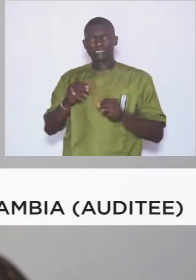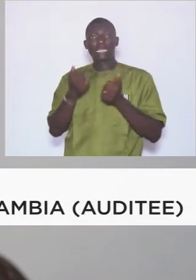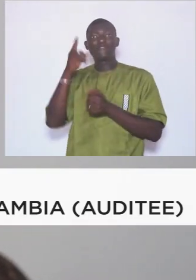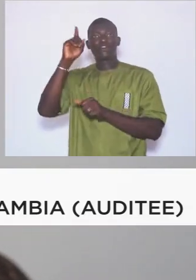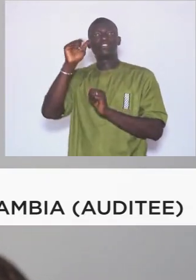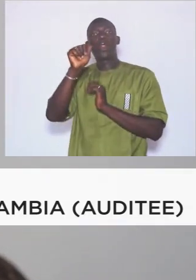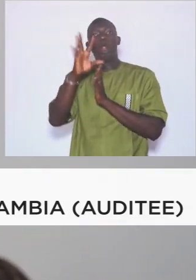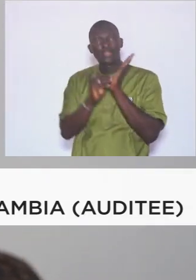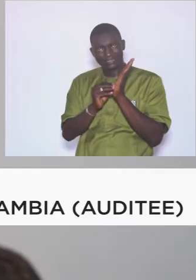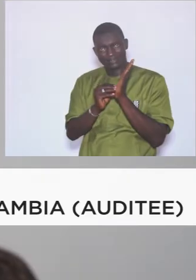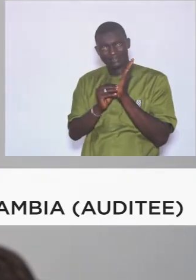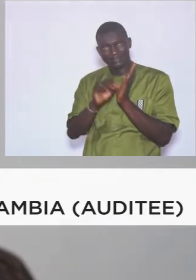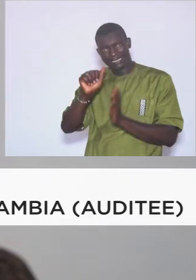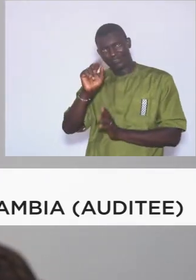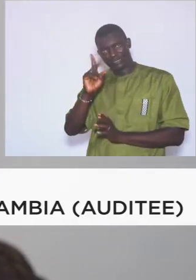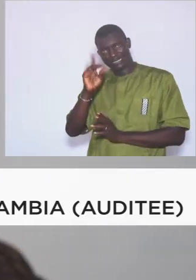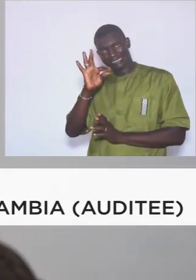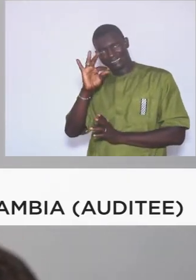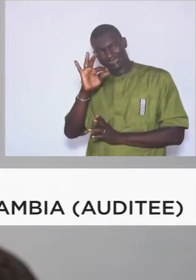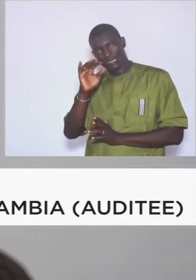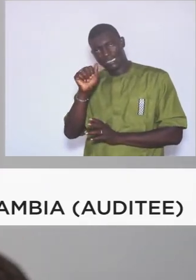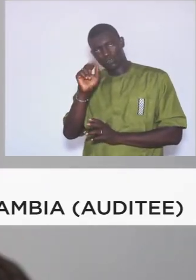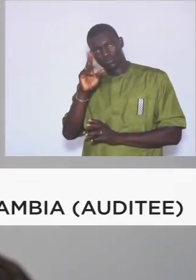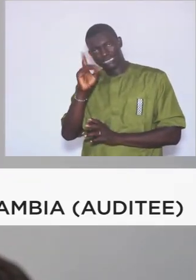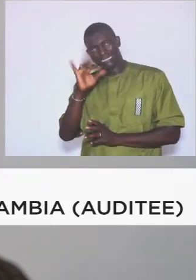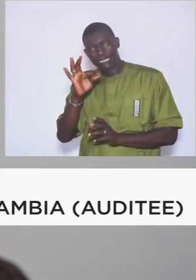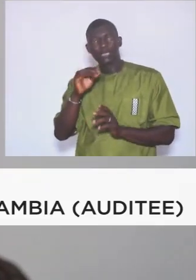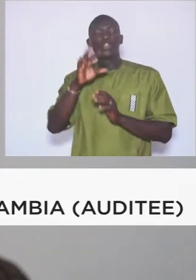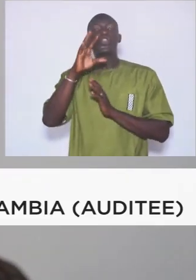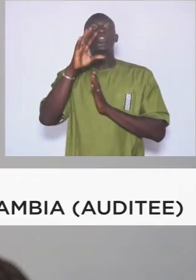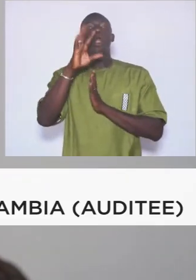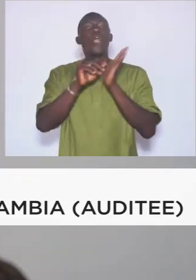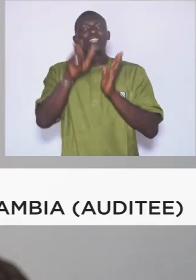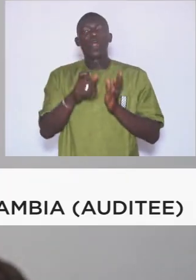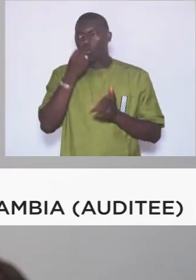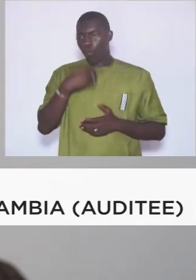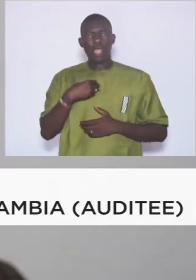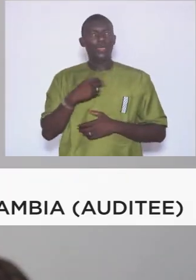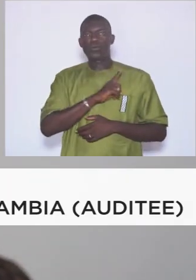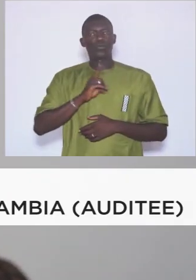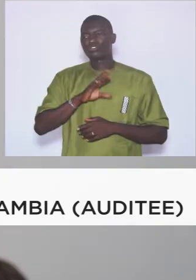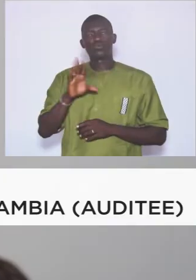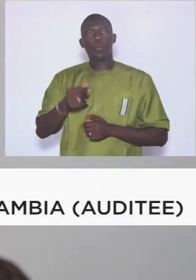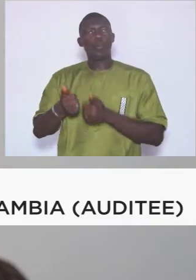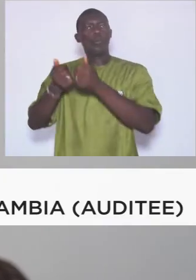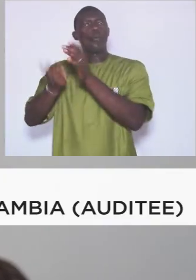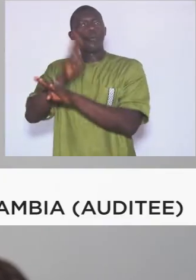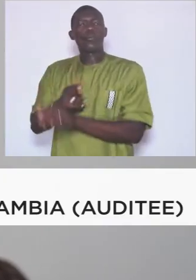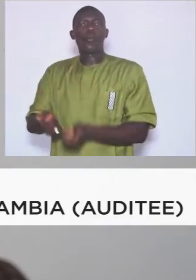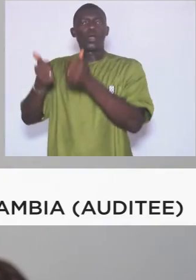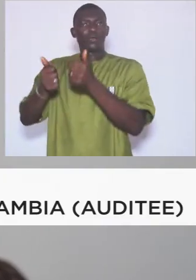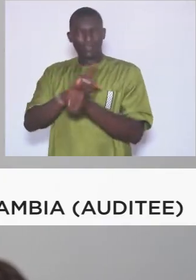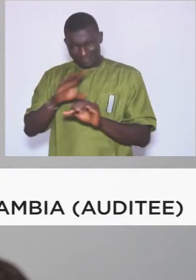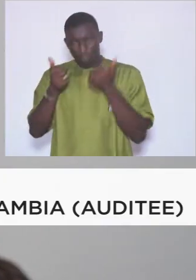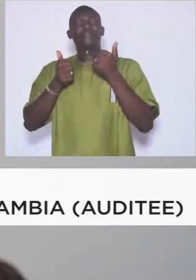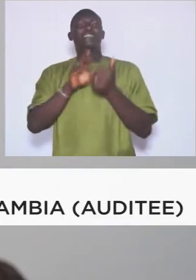we went through, the auditors realized that we are not doing withholding tax. So with that, we started doing